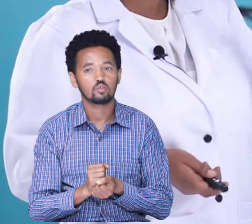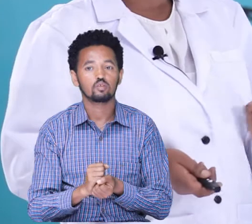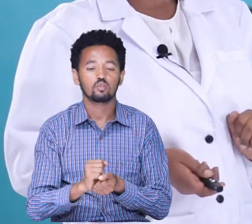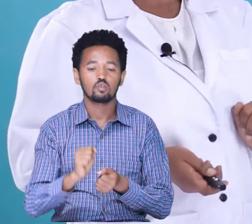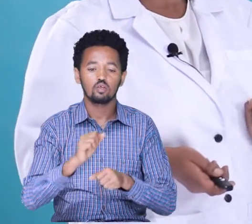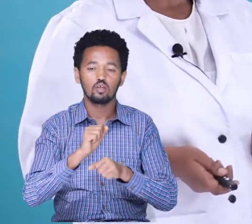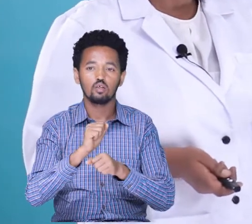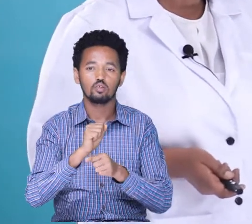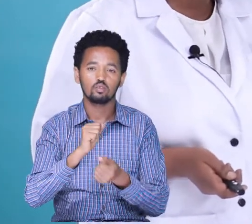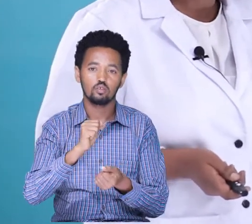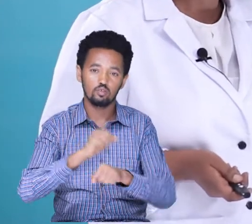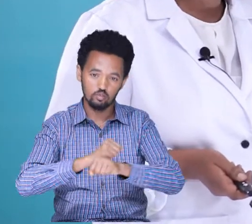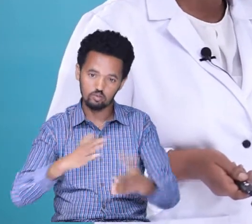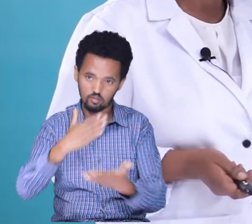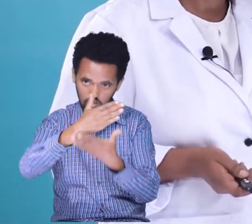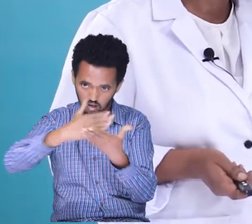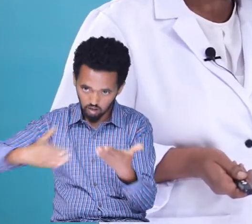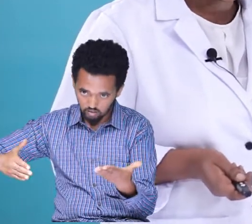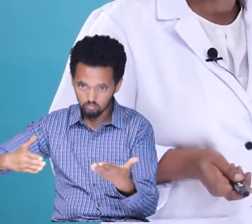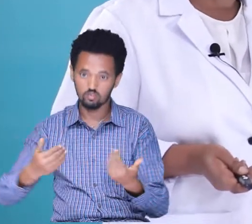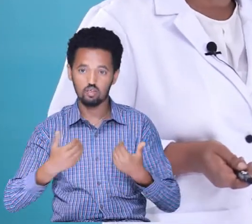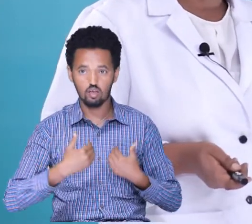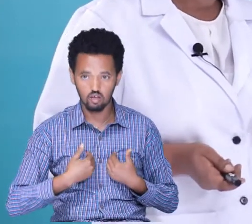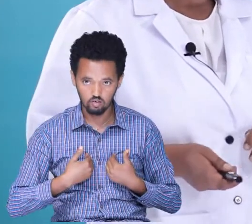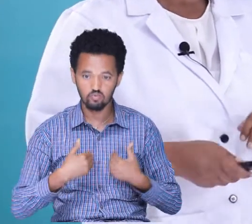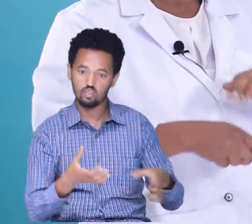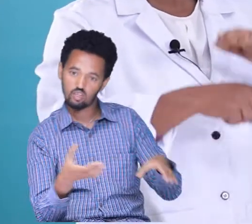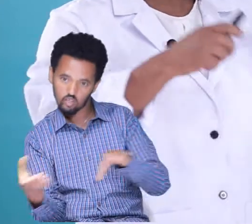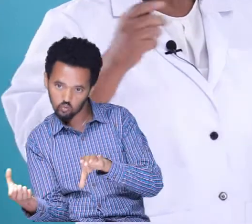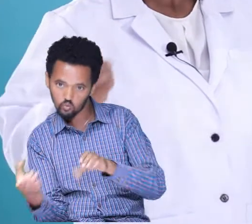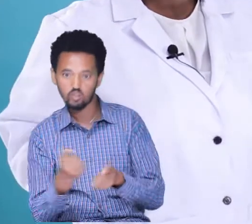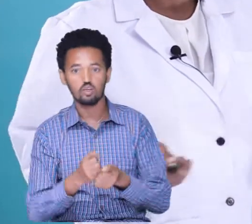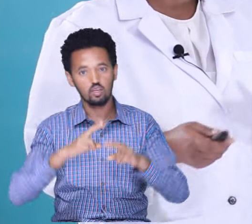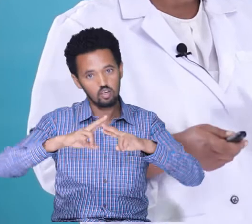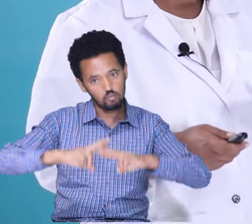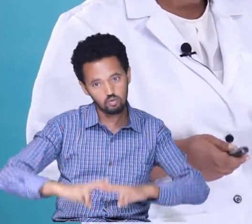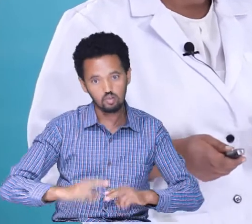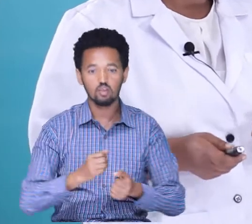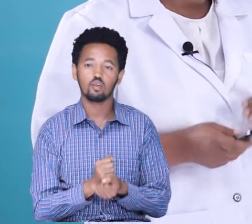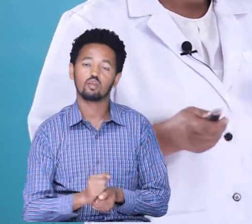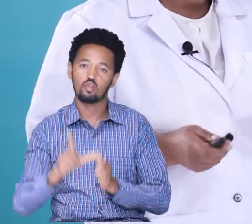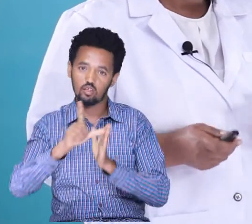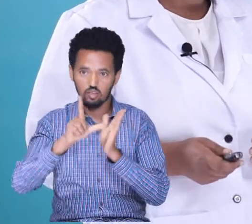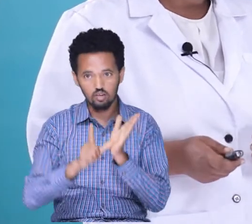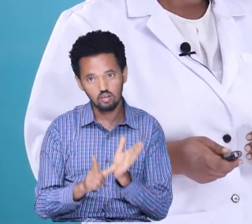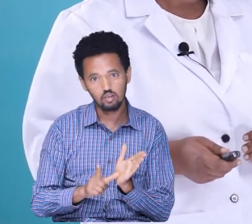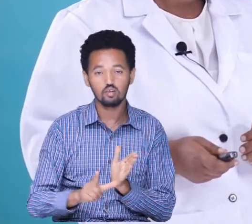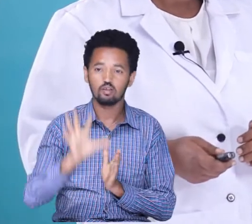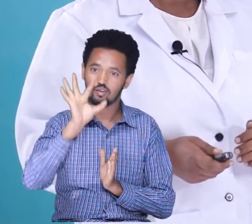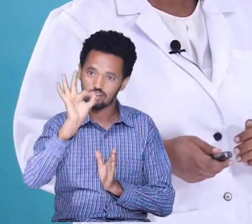Latitude indicates the distance place having from the equator. Depend on your lower grade 9